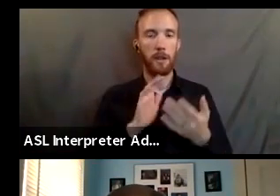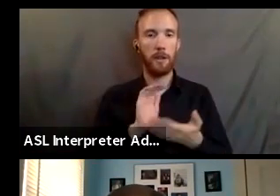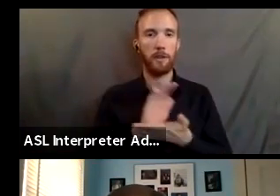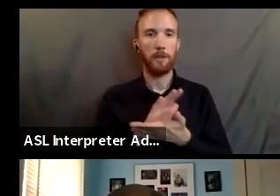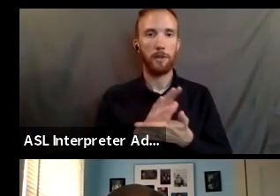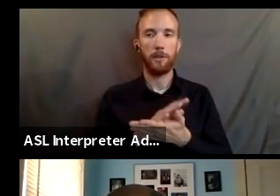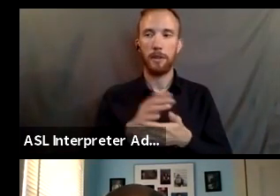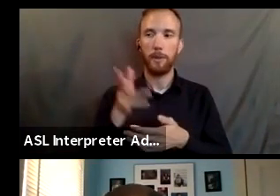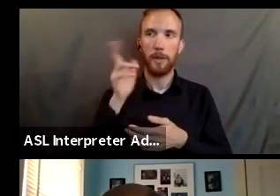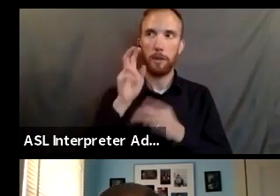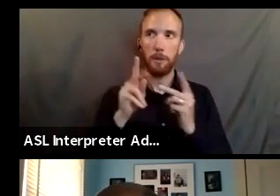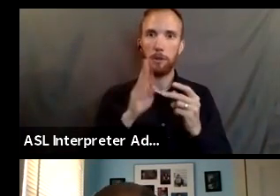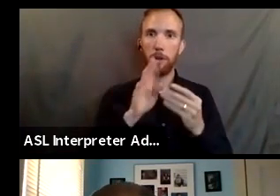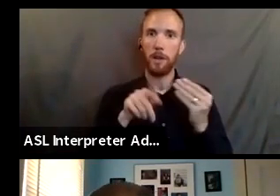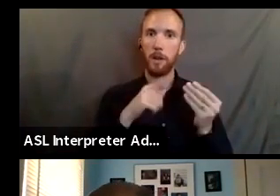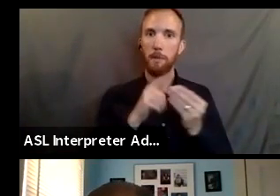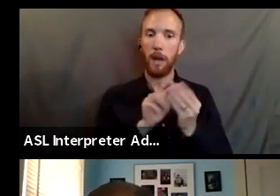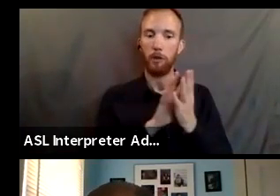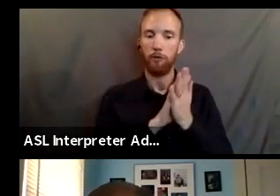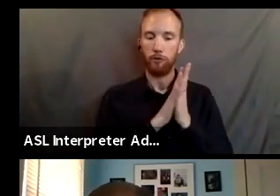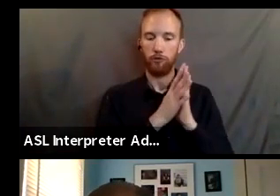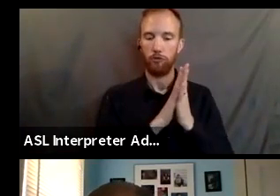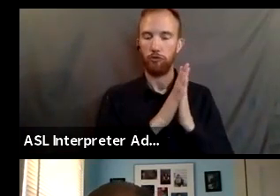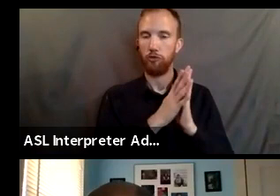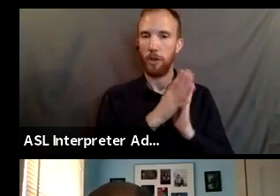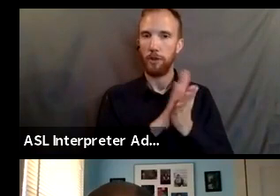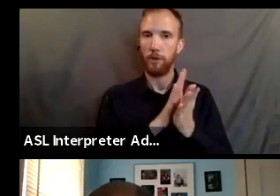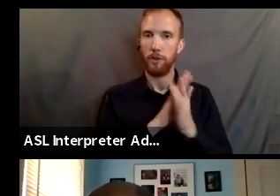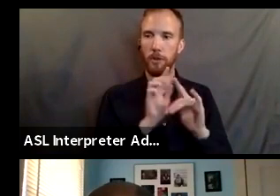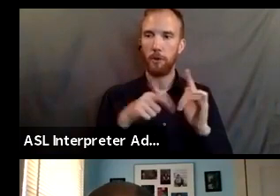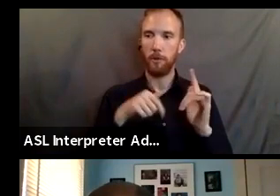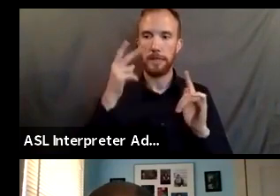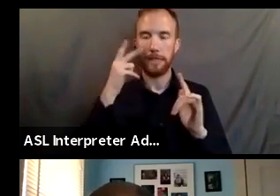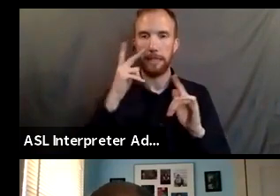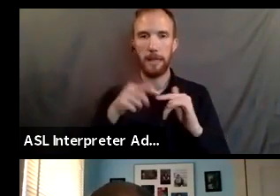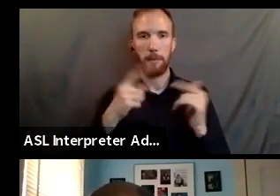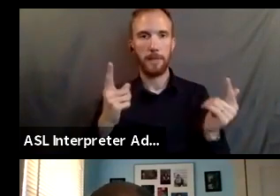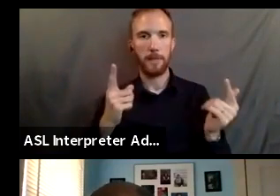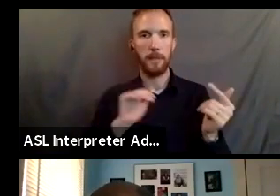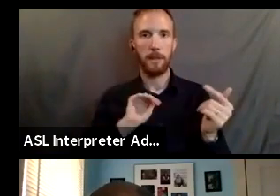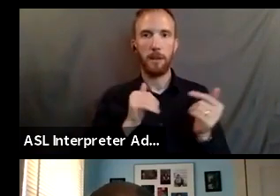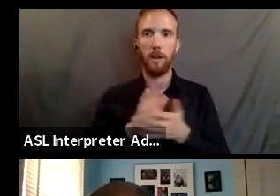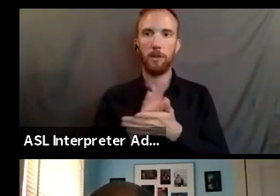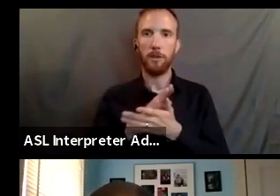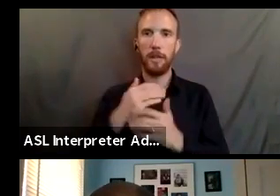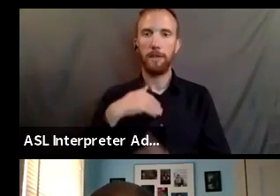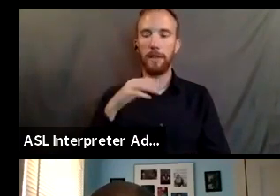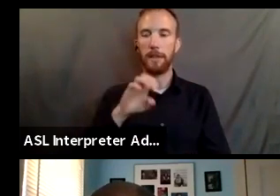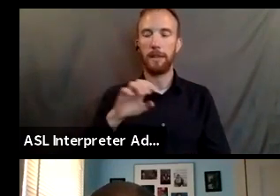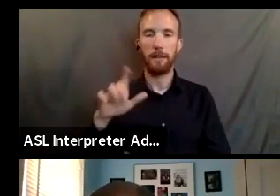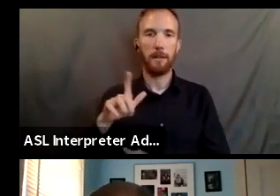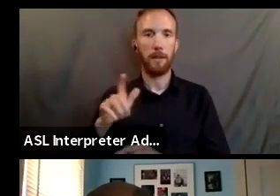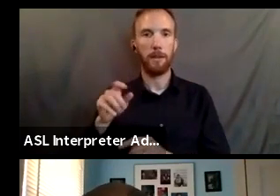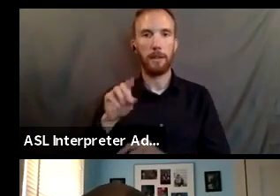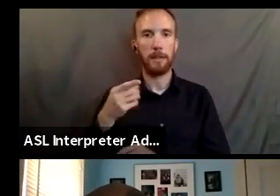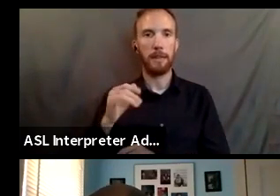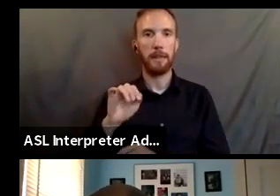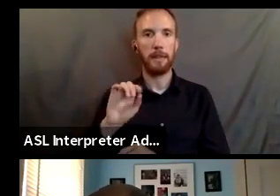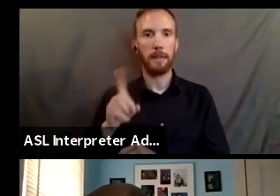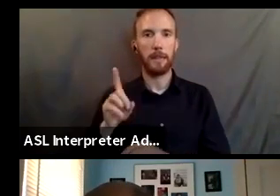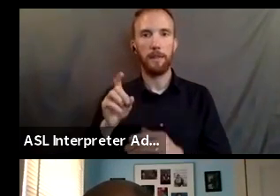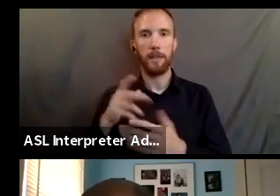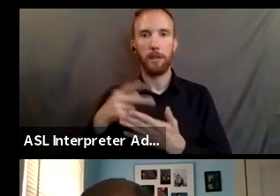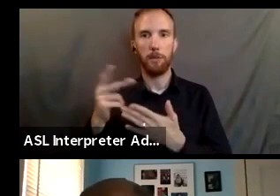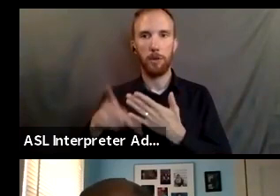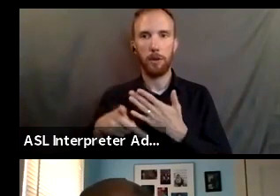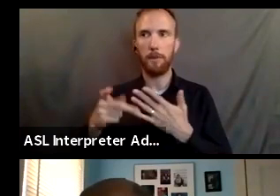overcrowding at school where we are facing the complete opposite orozco has an el gibson program with transportation available from